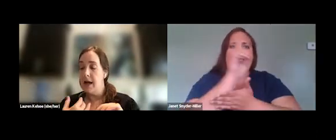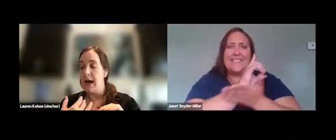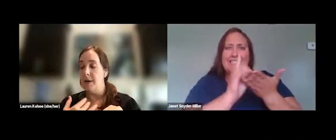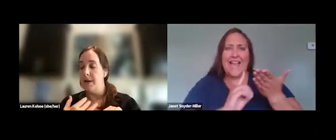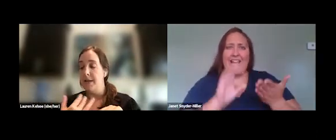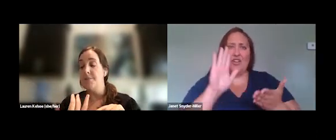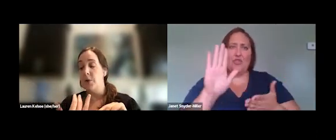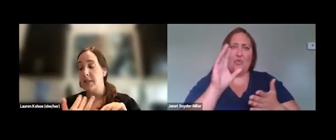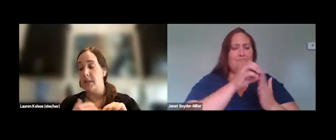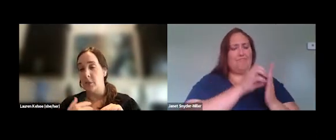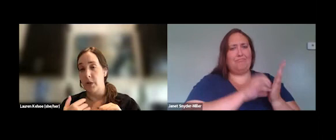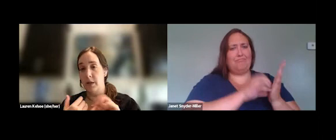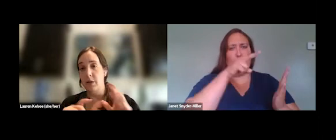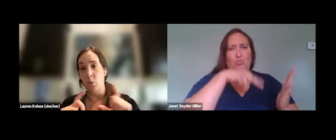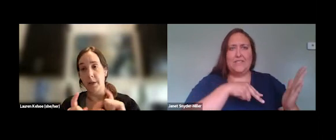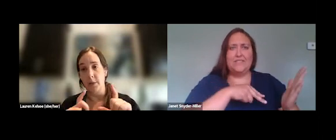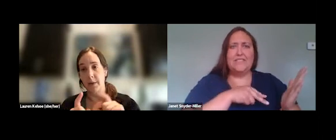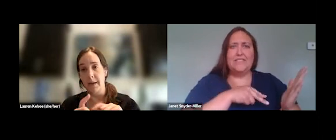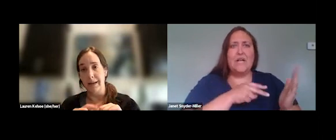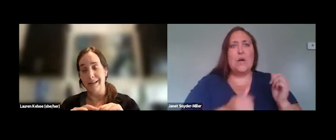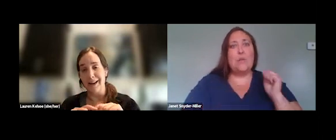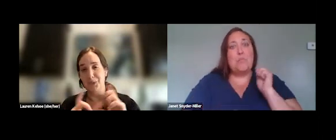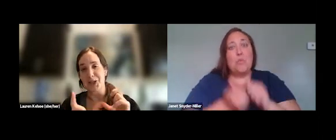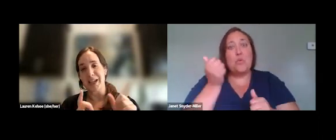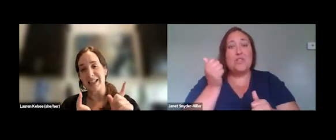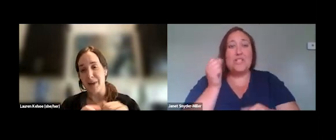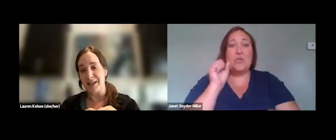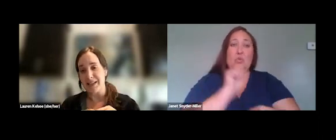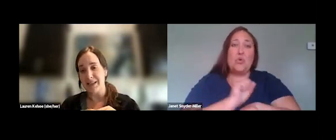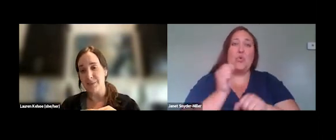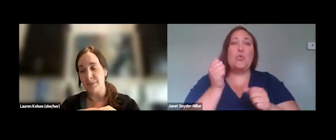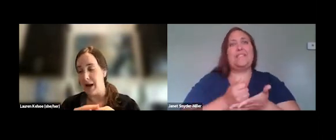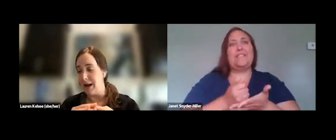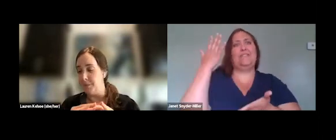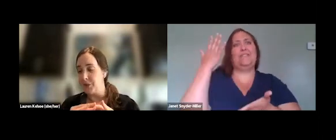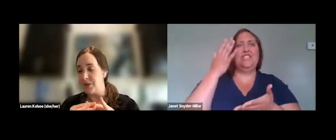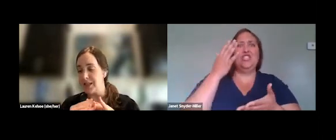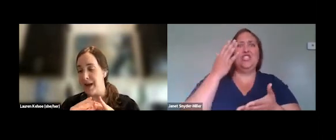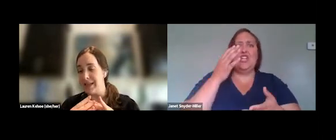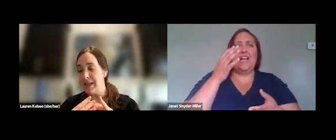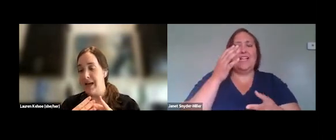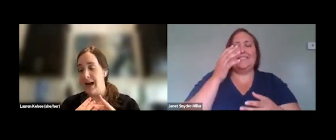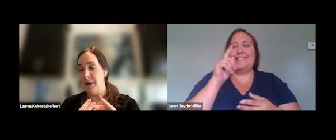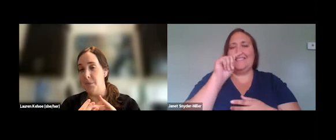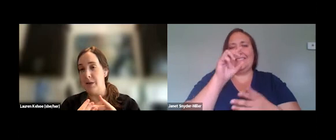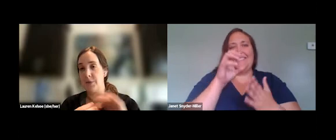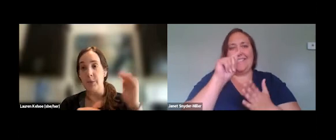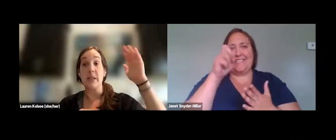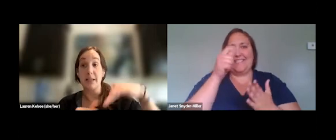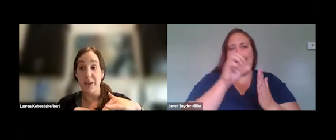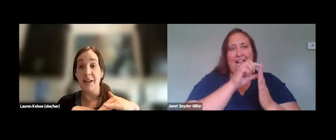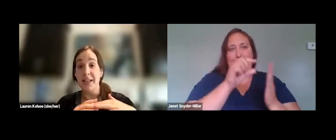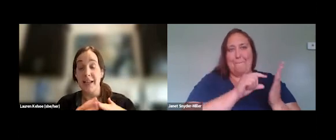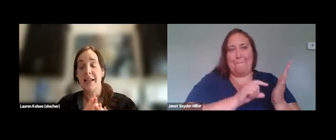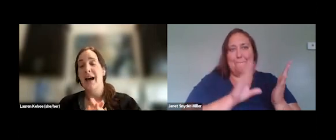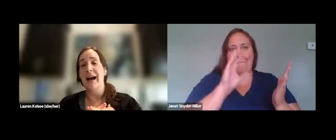content. And this mostly included working within rich text boxes. So this meant if there was